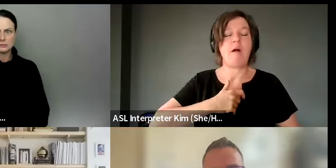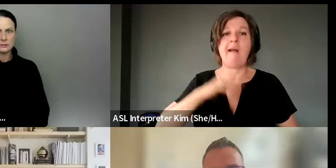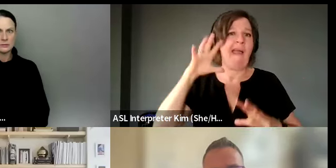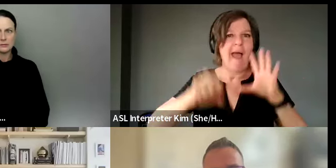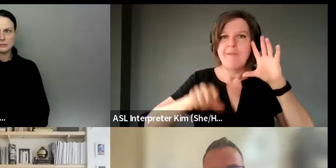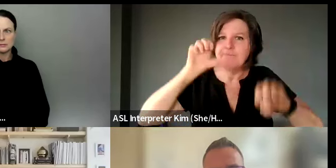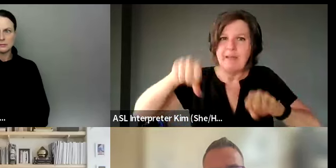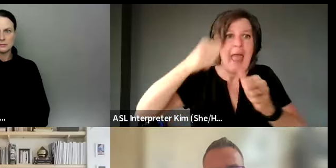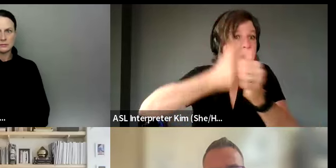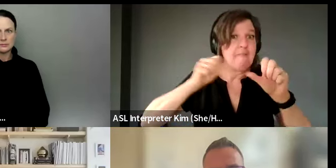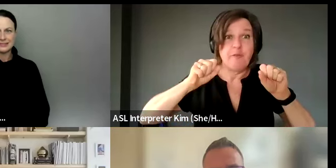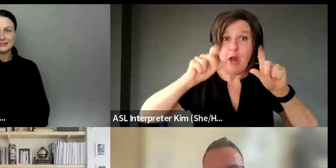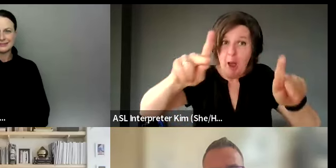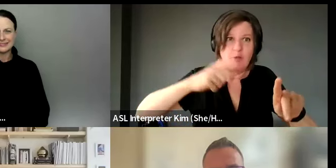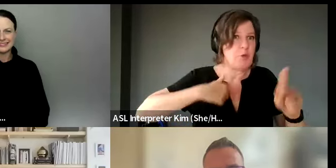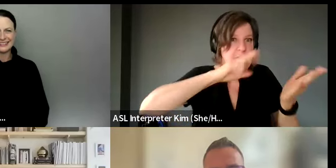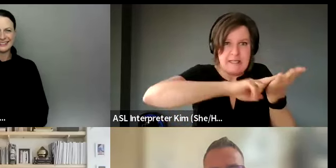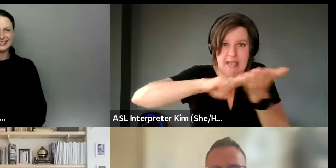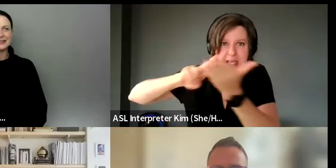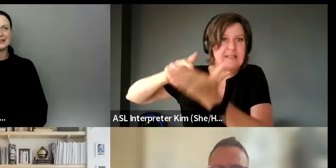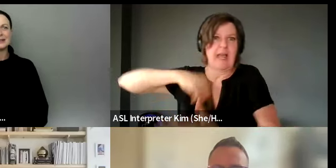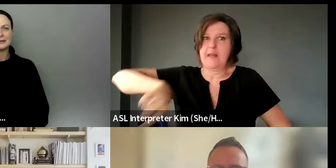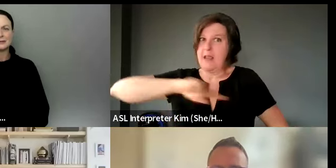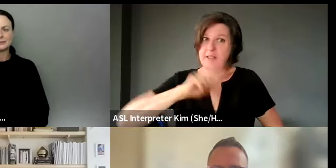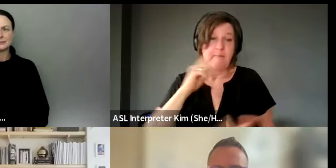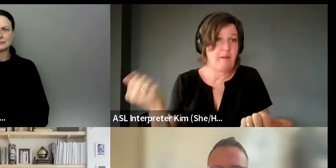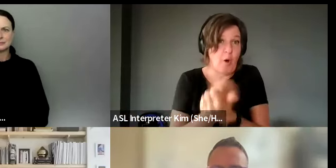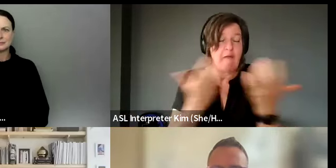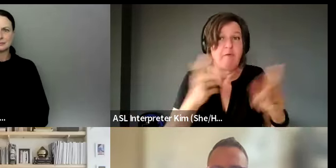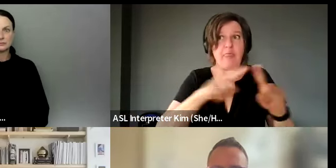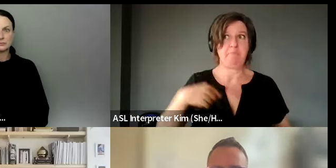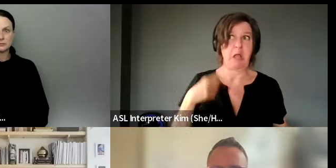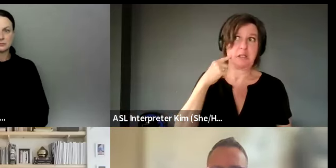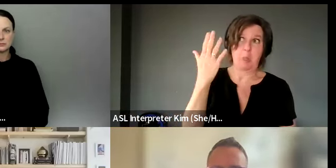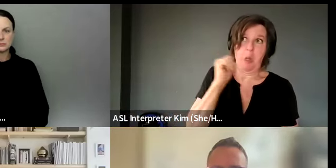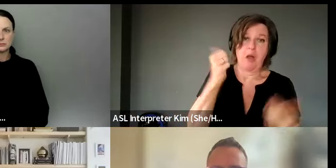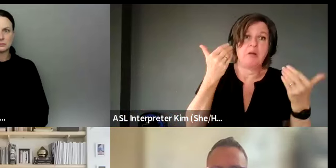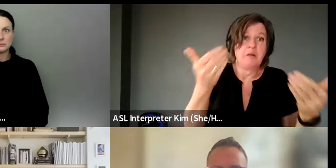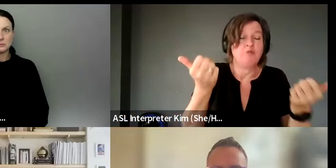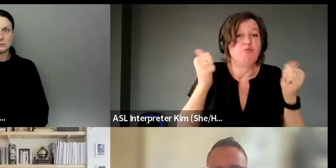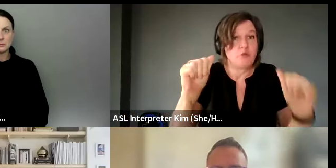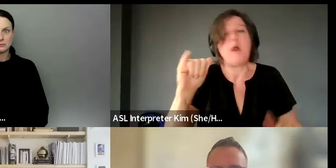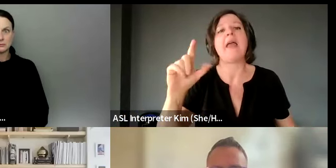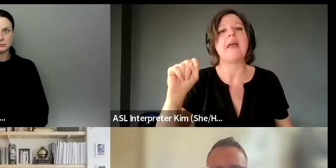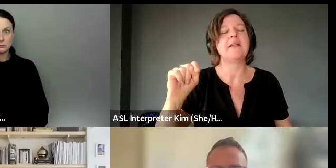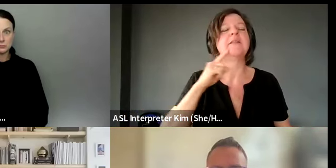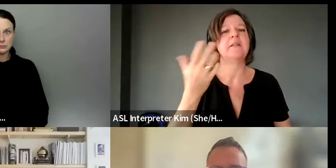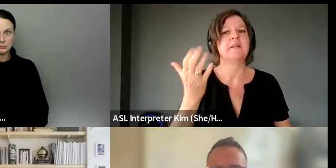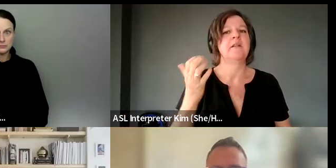and signed us up for everything. So because I thought, like, first of all, let's try it. And yeah, so I just wanted to get